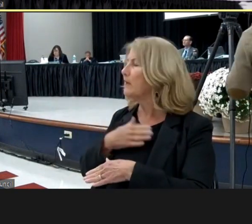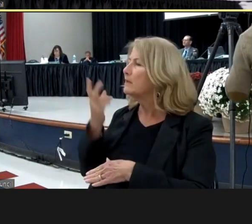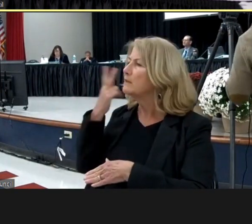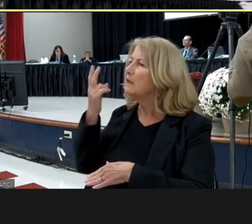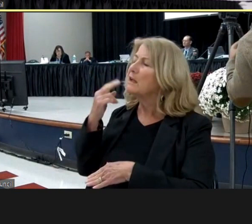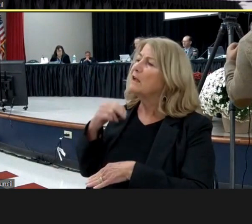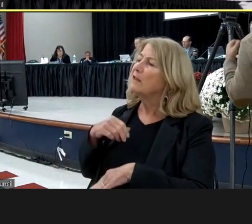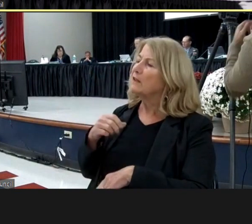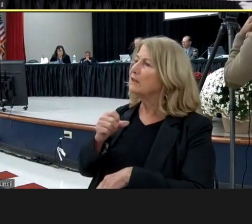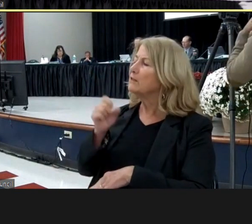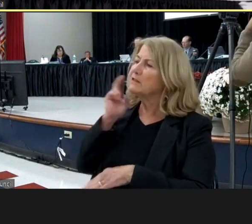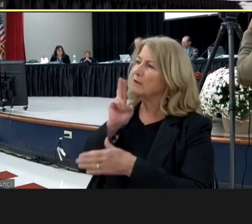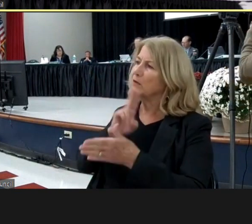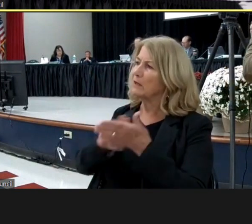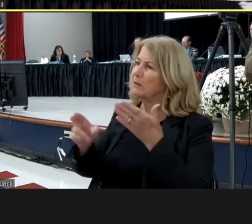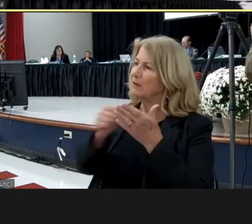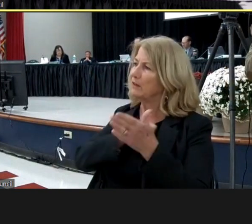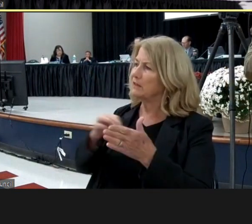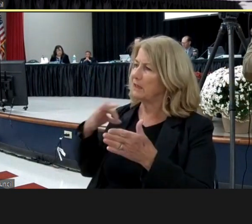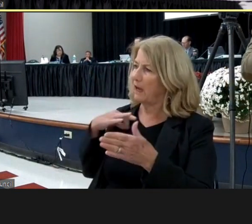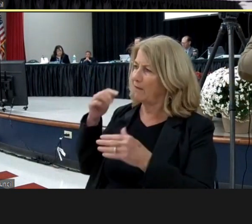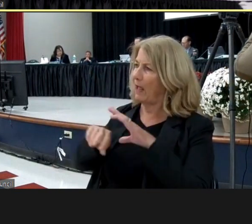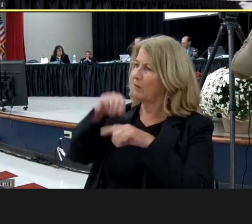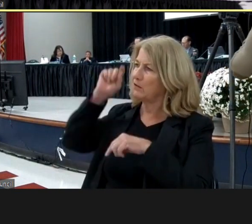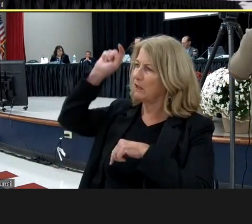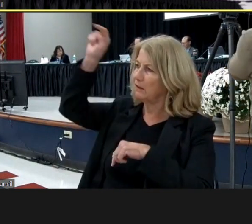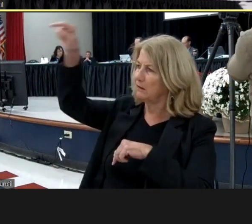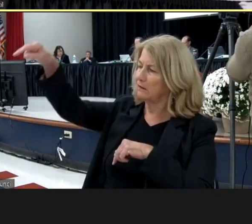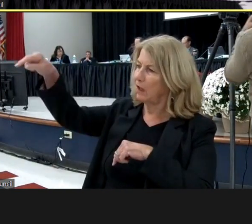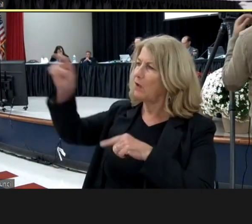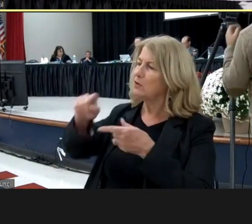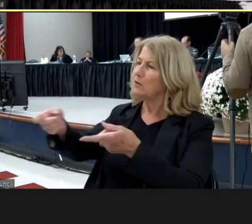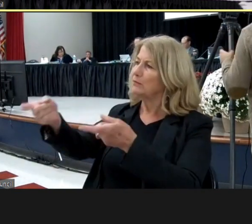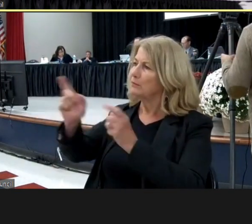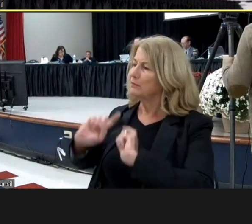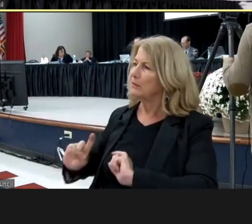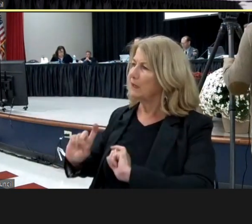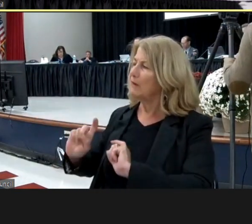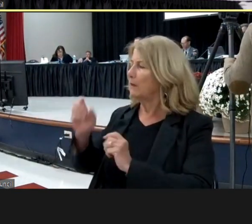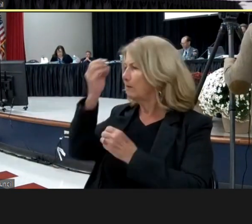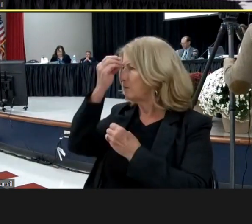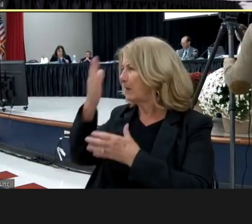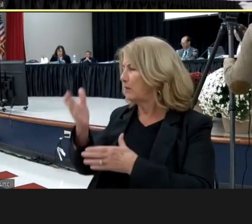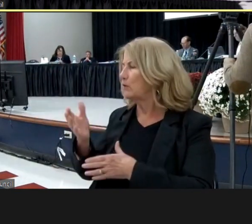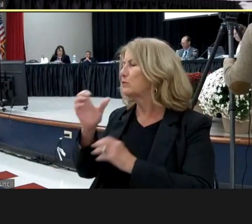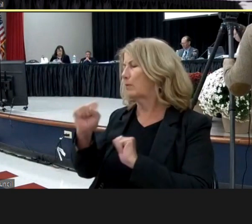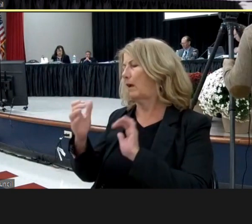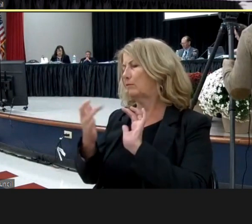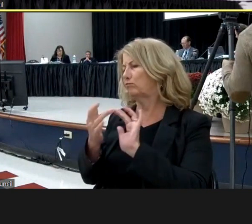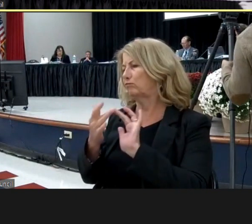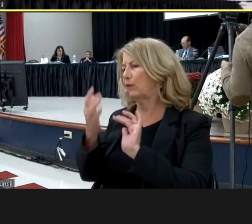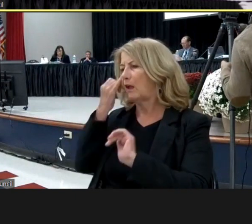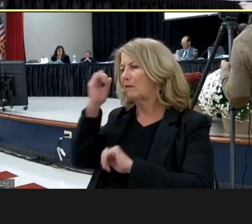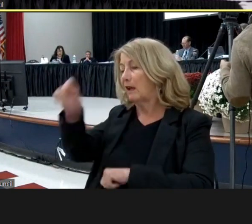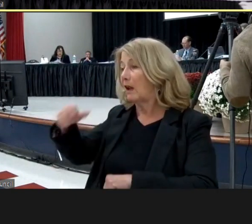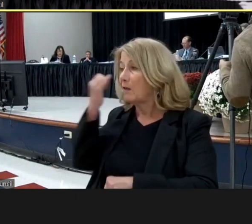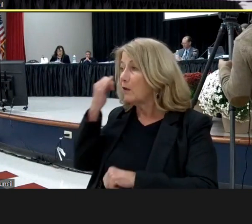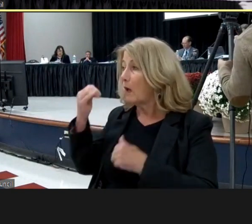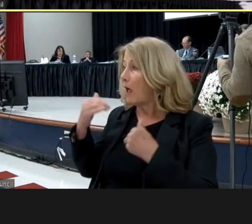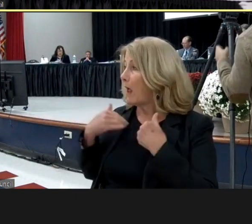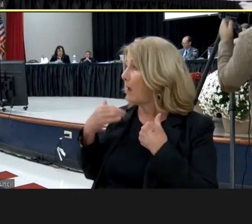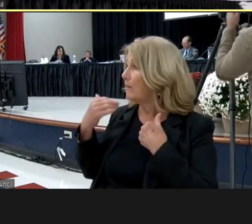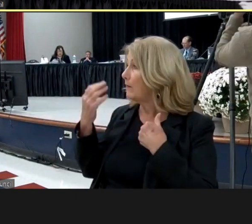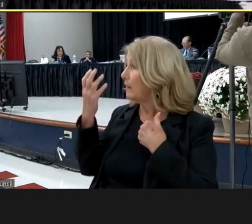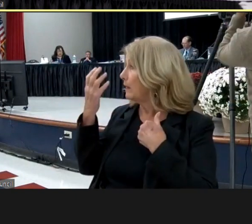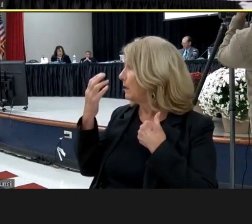table outside the auditorium to provide registration information so that staff can contact you if necessary. If you have handouts, please let us know at the beginning